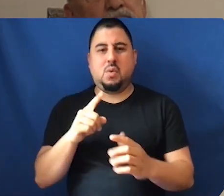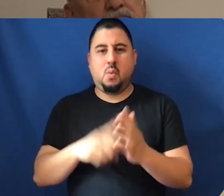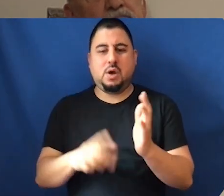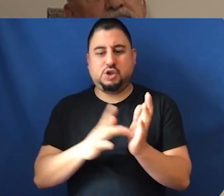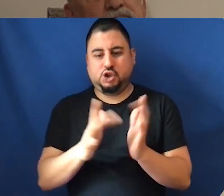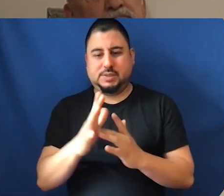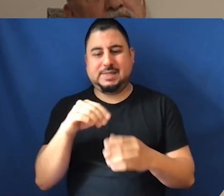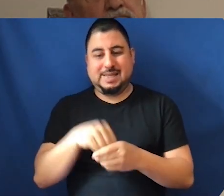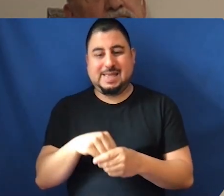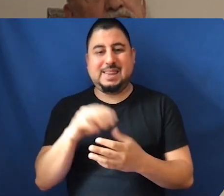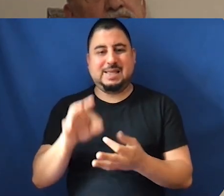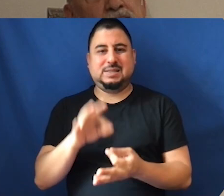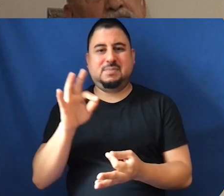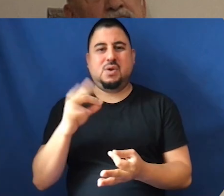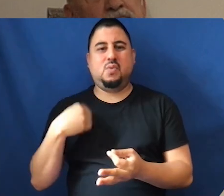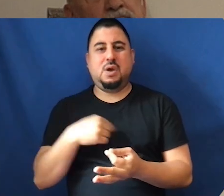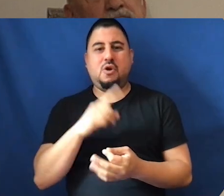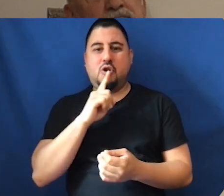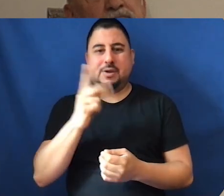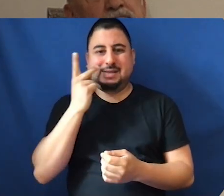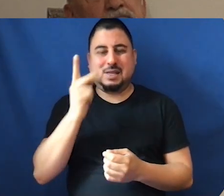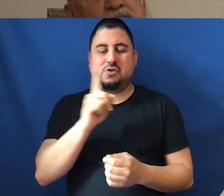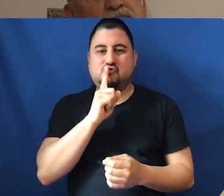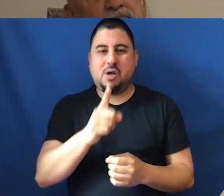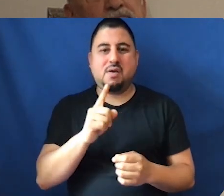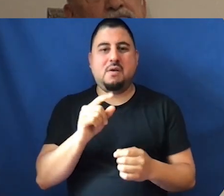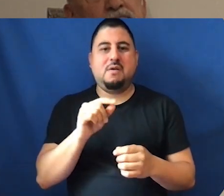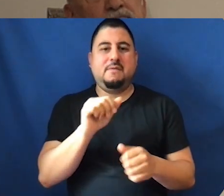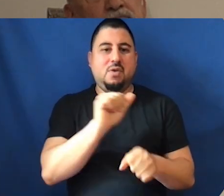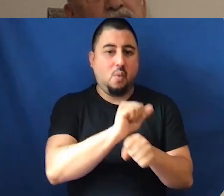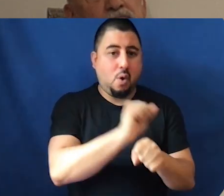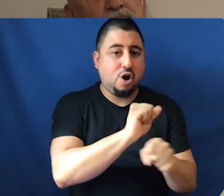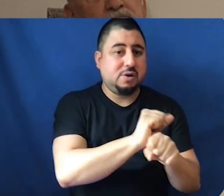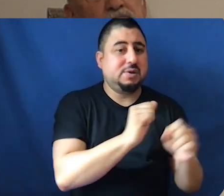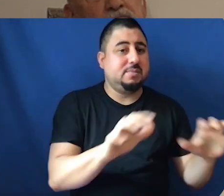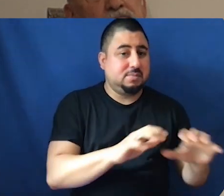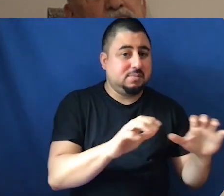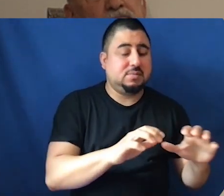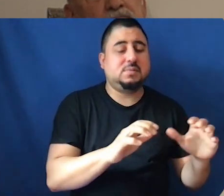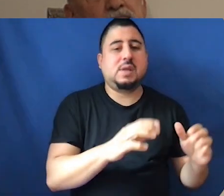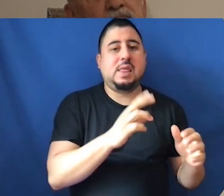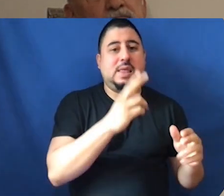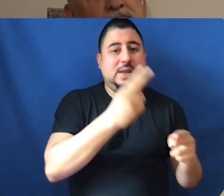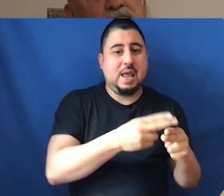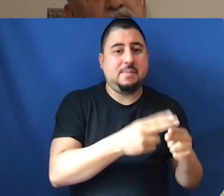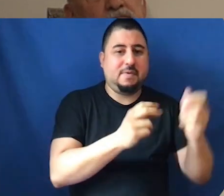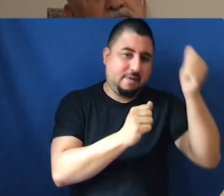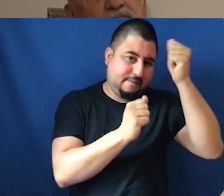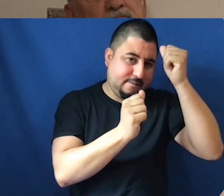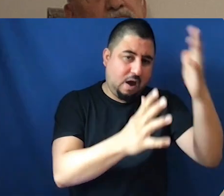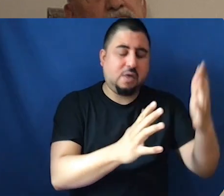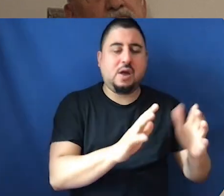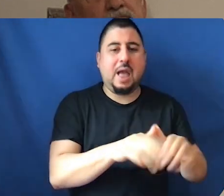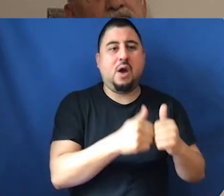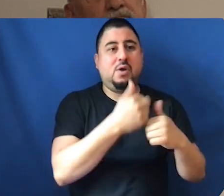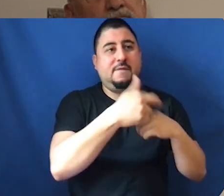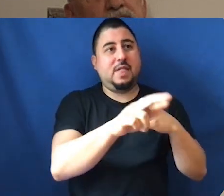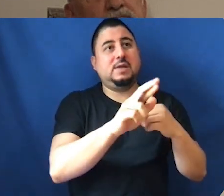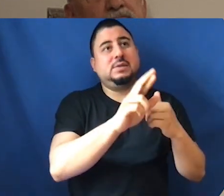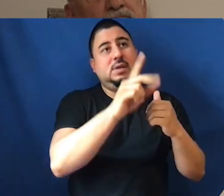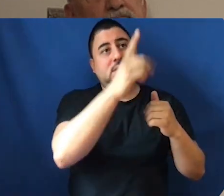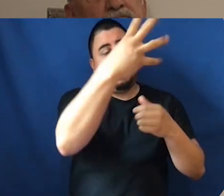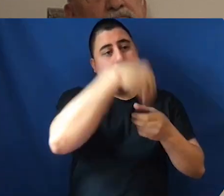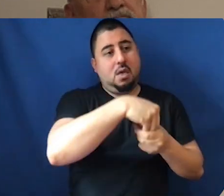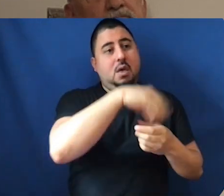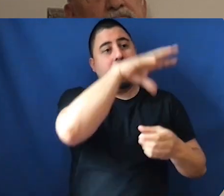in the Spirit, we are seeing the reality of the works that have been done in the name of the Father, and how Jesus reflects the Father, and the Father reflects